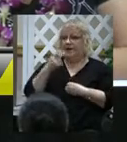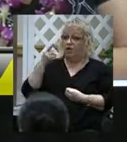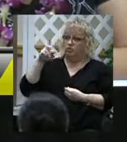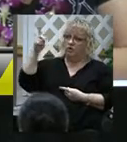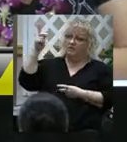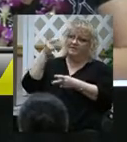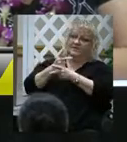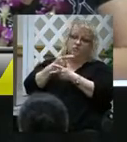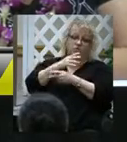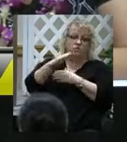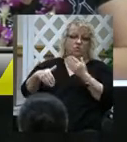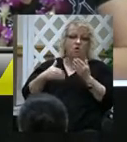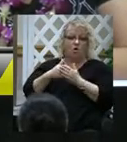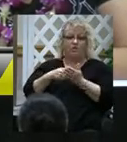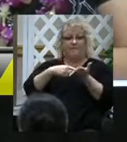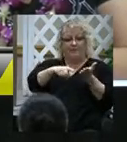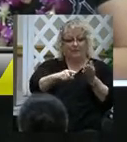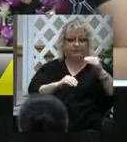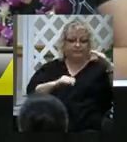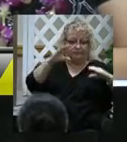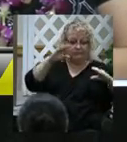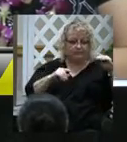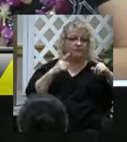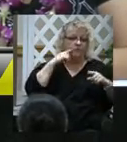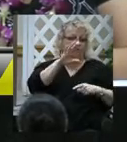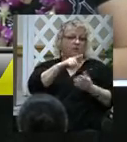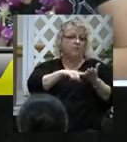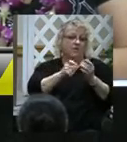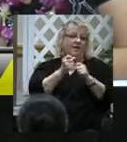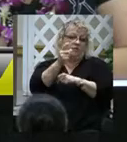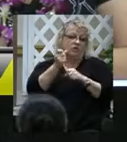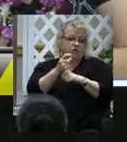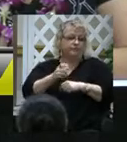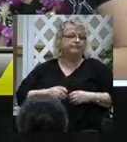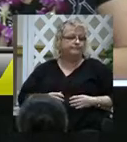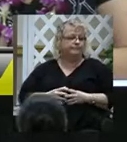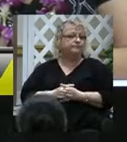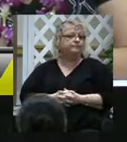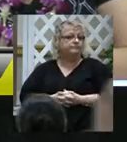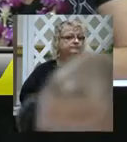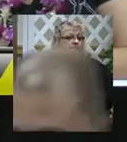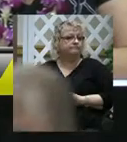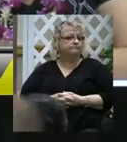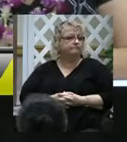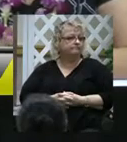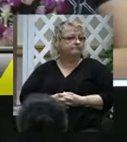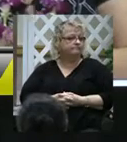resources takes care of the compensation adjustment Got it. every year. Got it. Thank you.